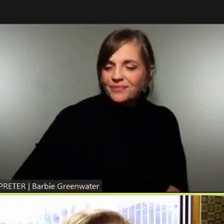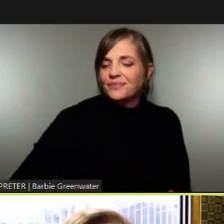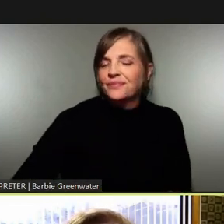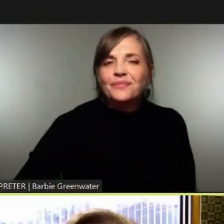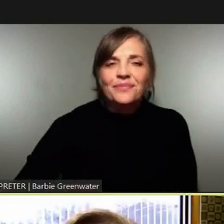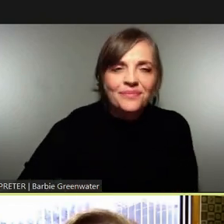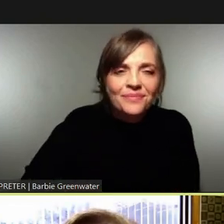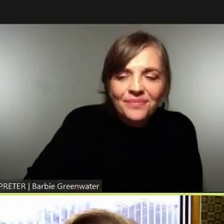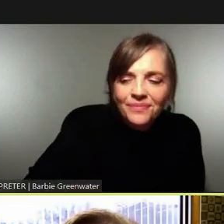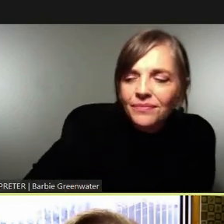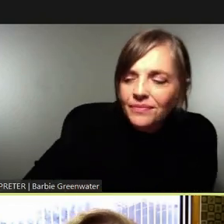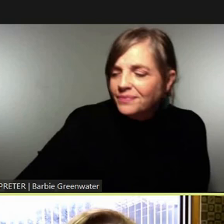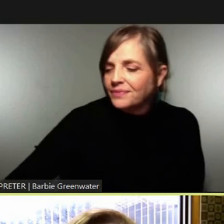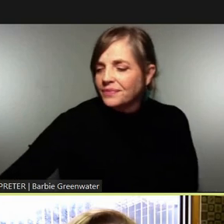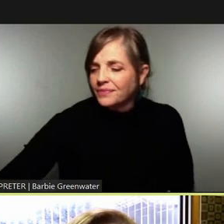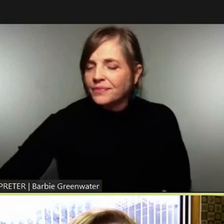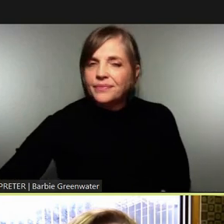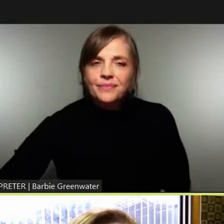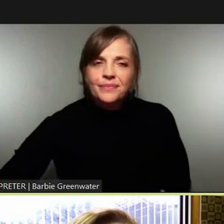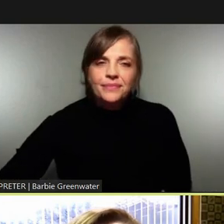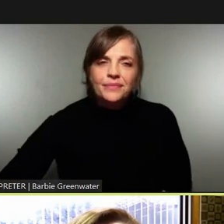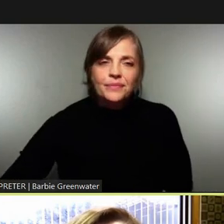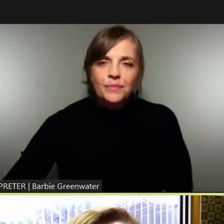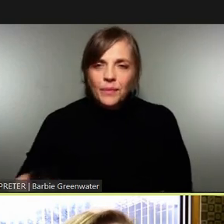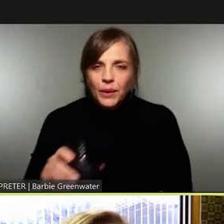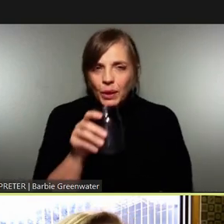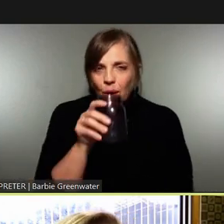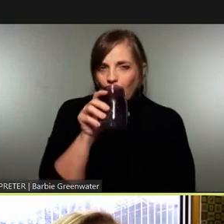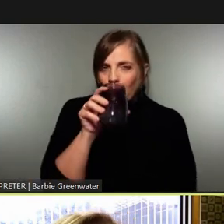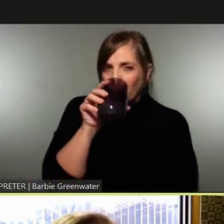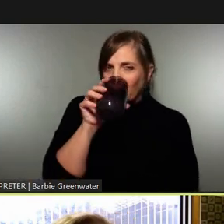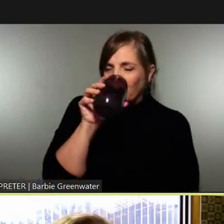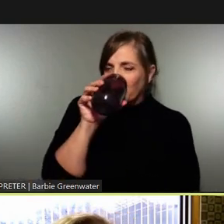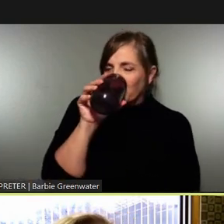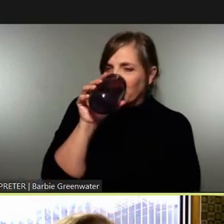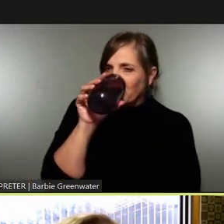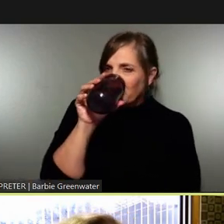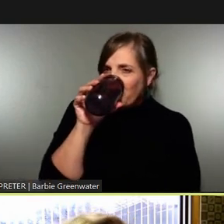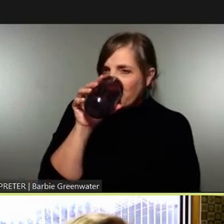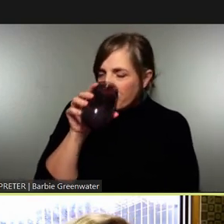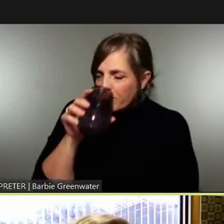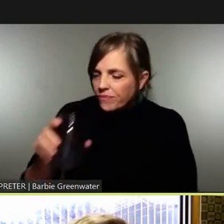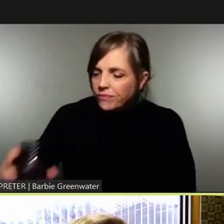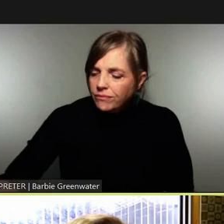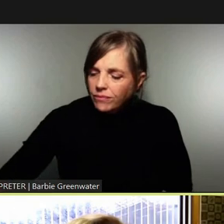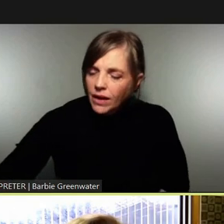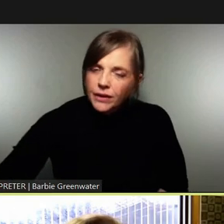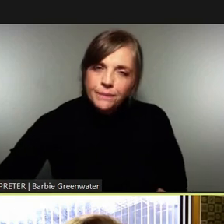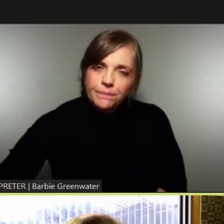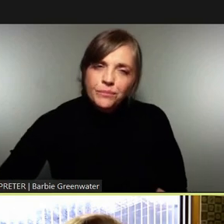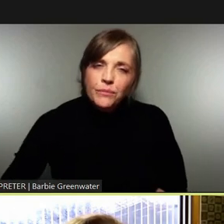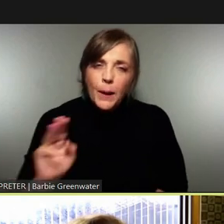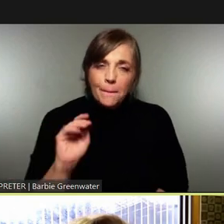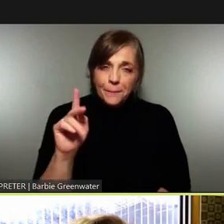Mark, I'm wondering, could you share with our viewers what are some of the innovative trends you're seeing in transit systems across the country?